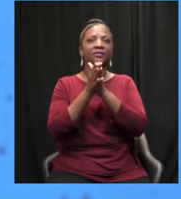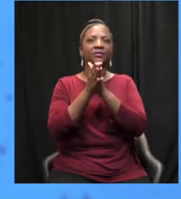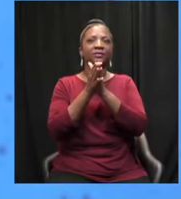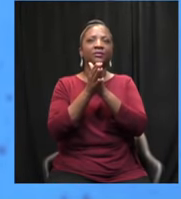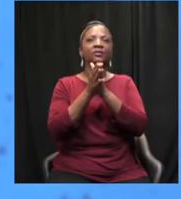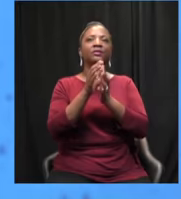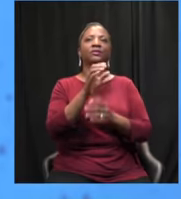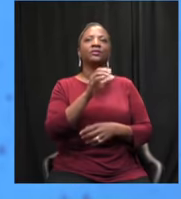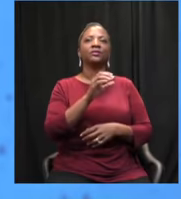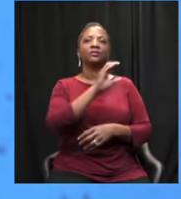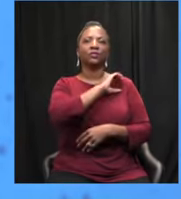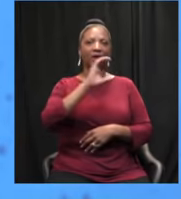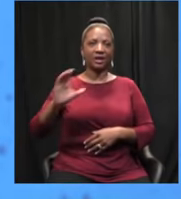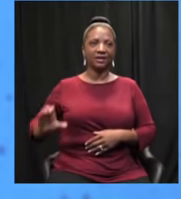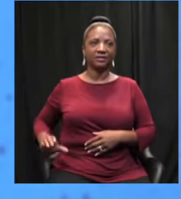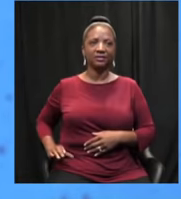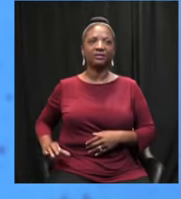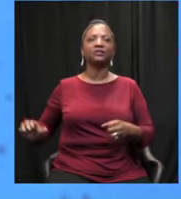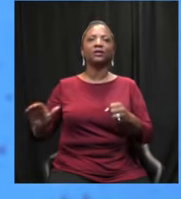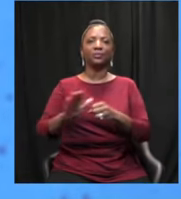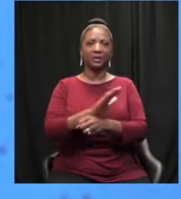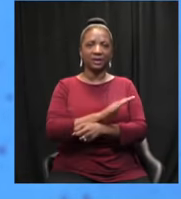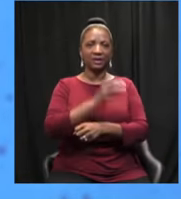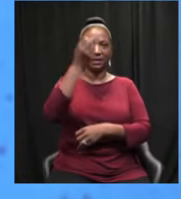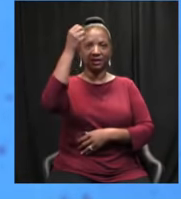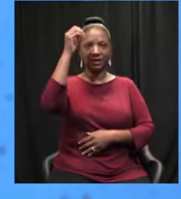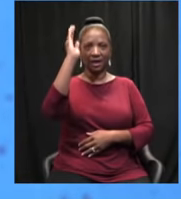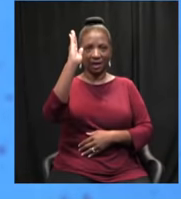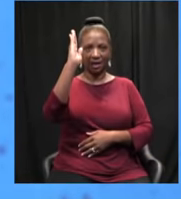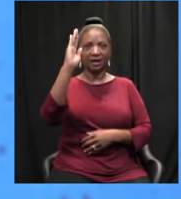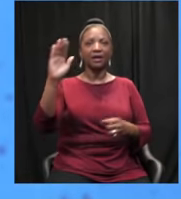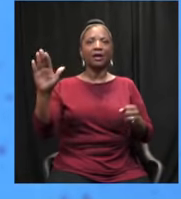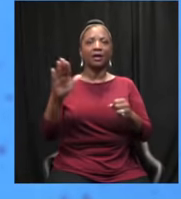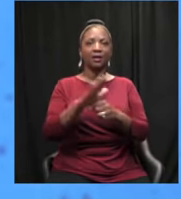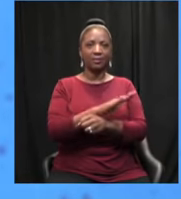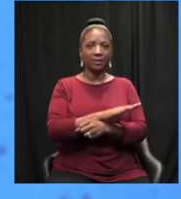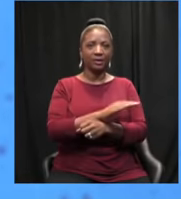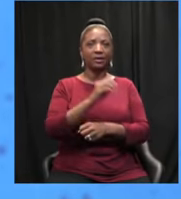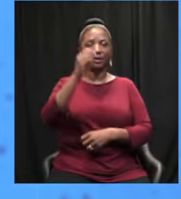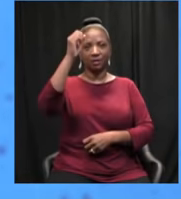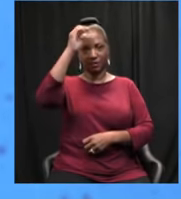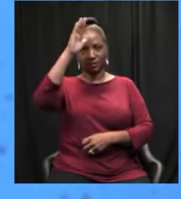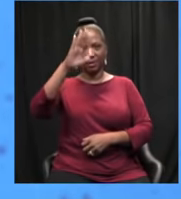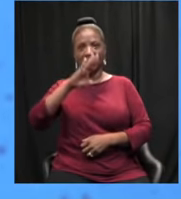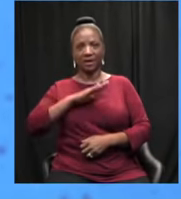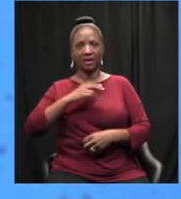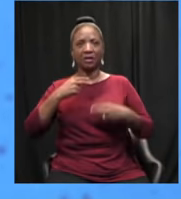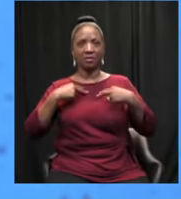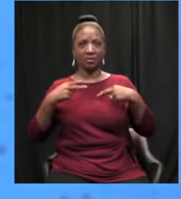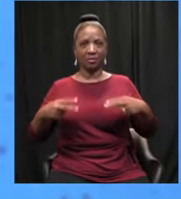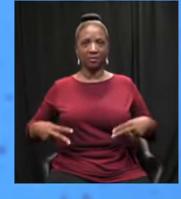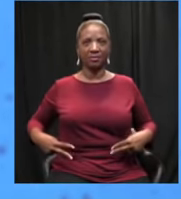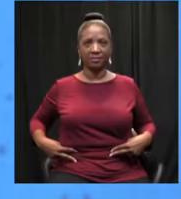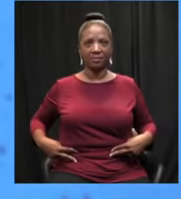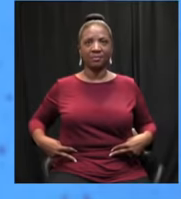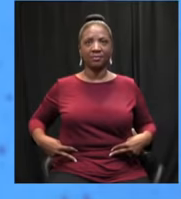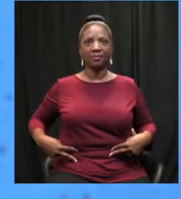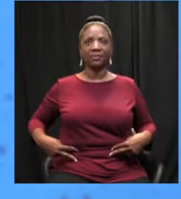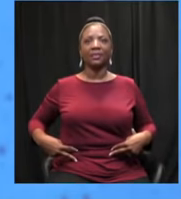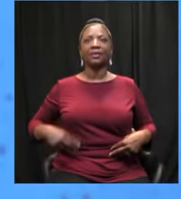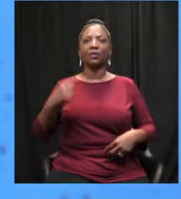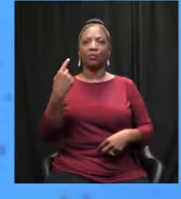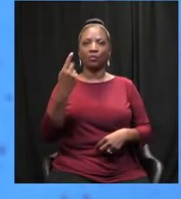who is fully God and fully man, he comes with this unique assignment. One